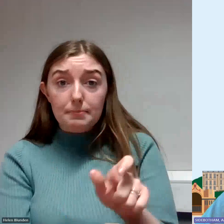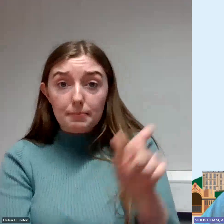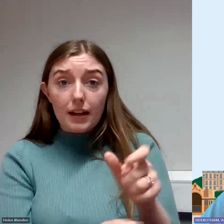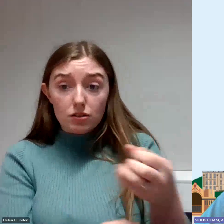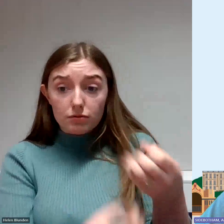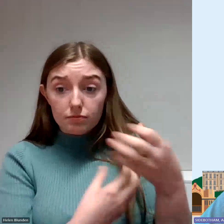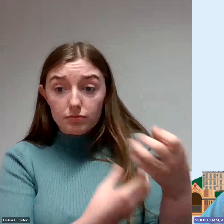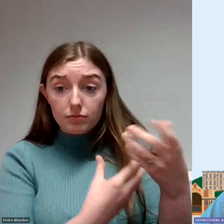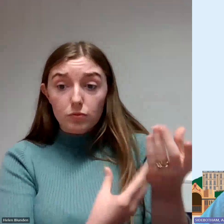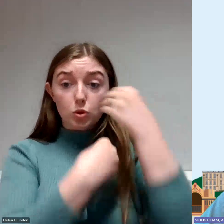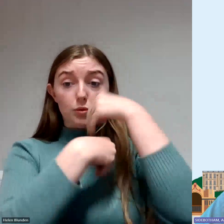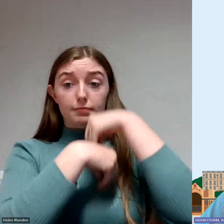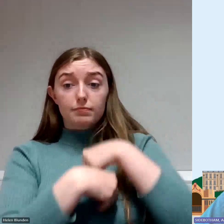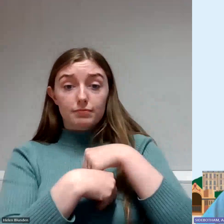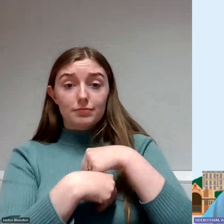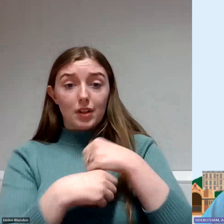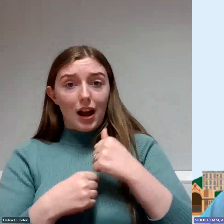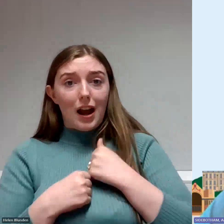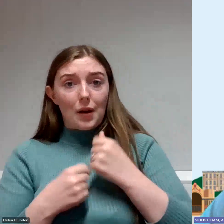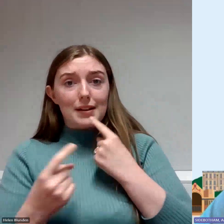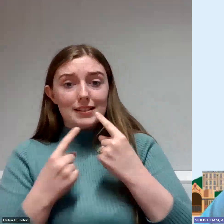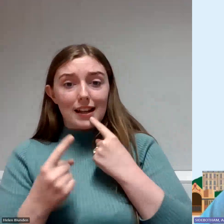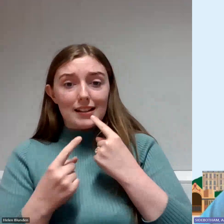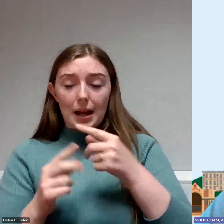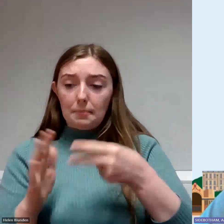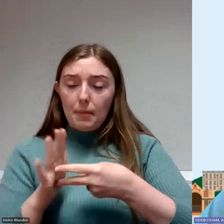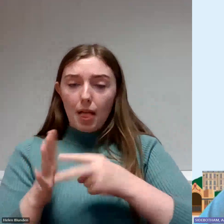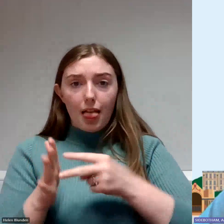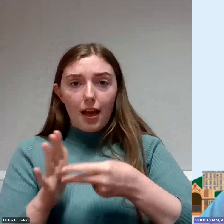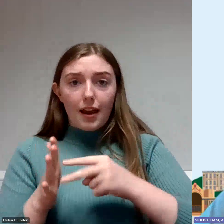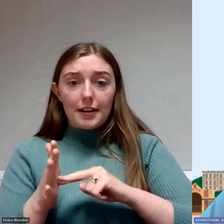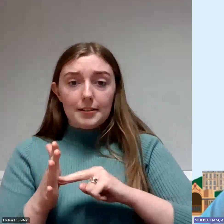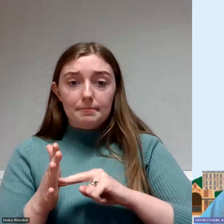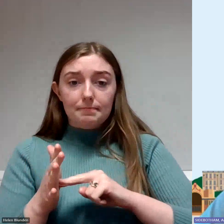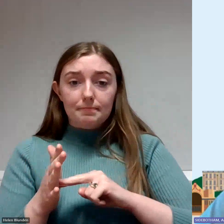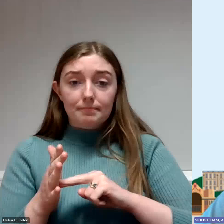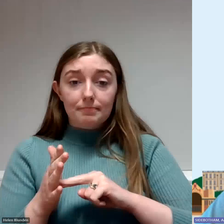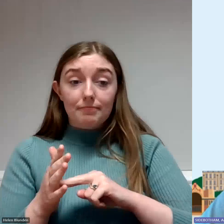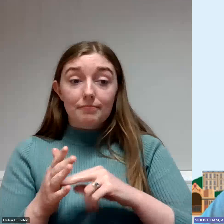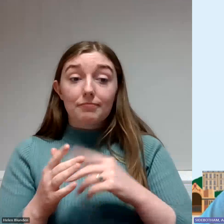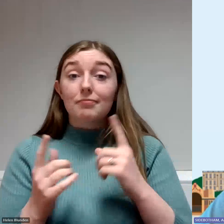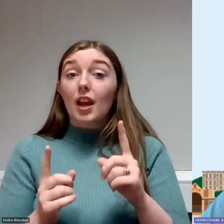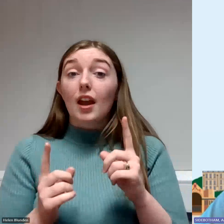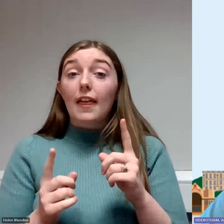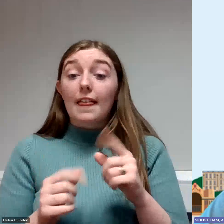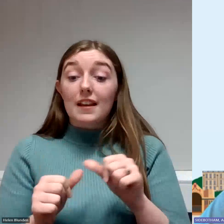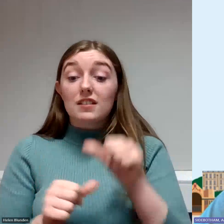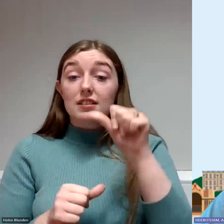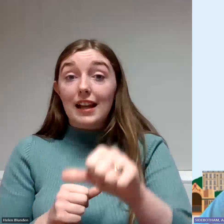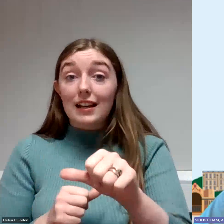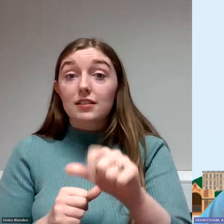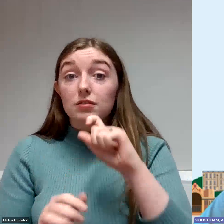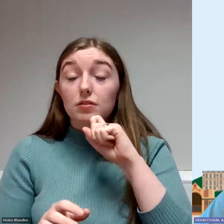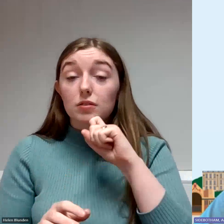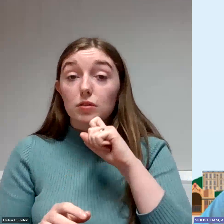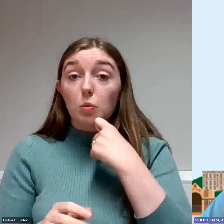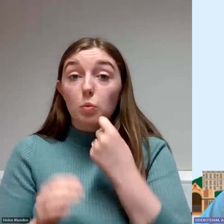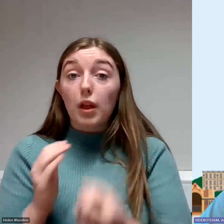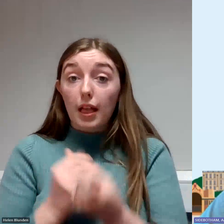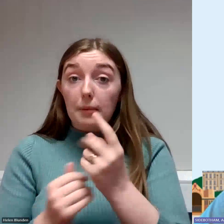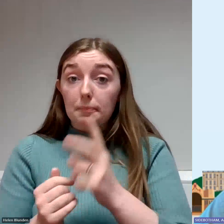as a commitment that, as I'm not quite sure what that will look like, but whether it's a session like this or another way of communicating, we'll ensure